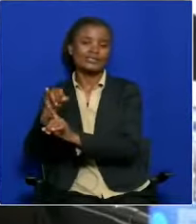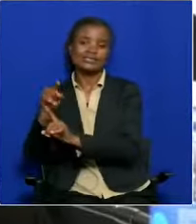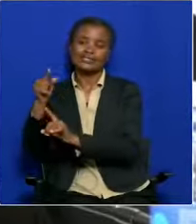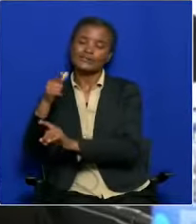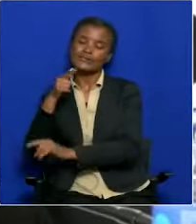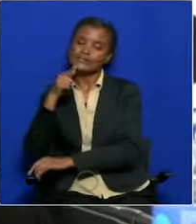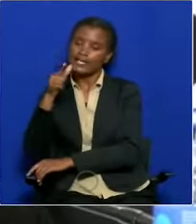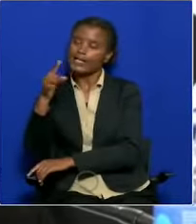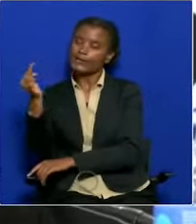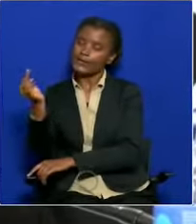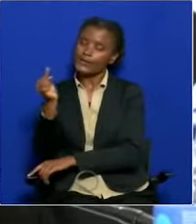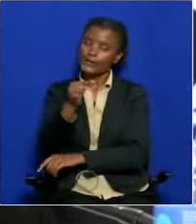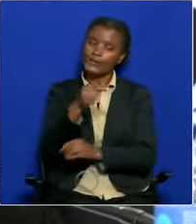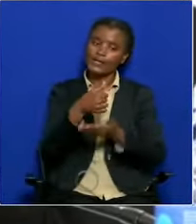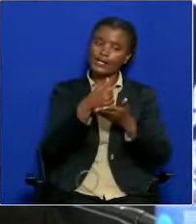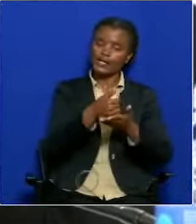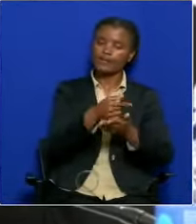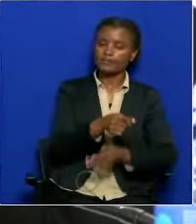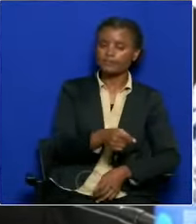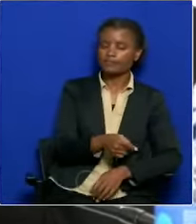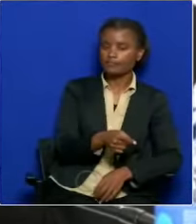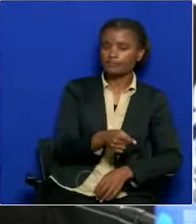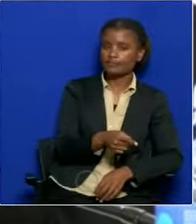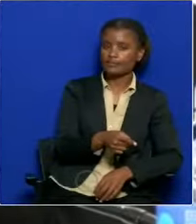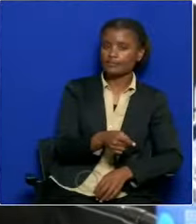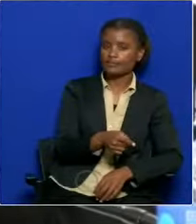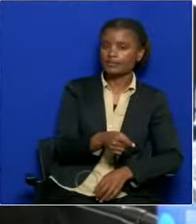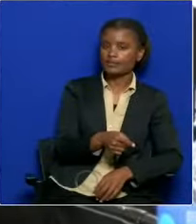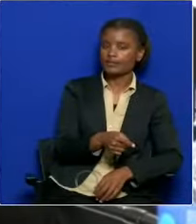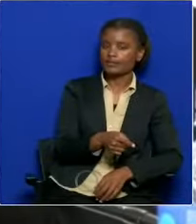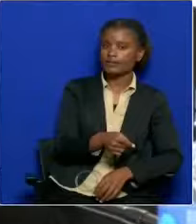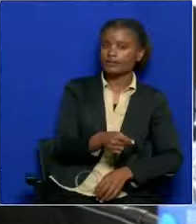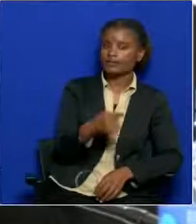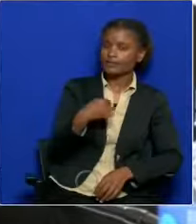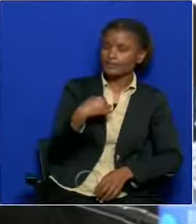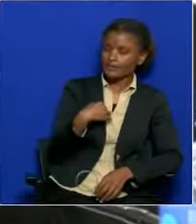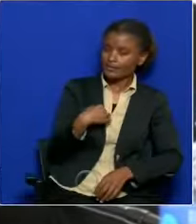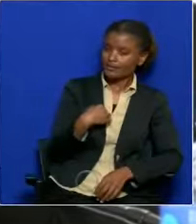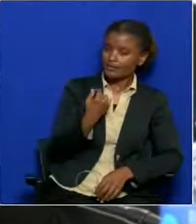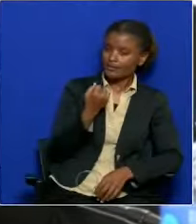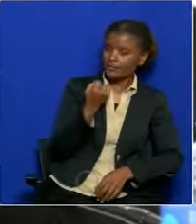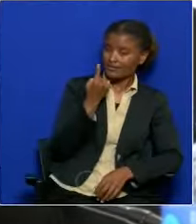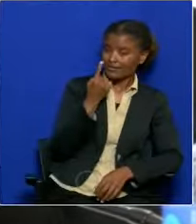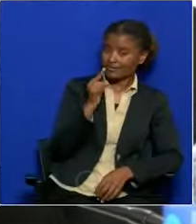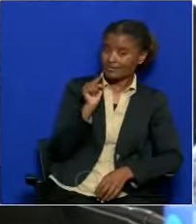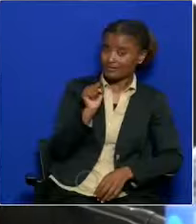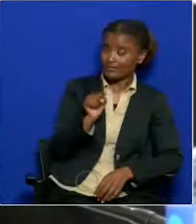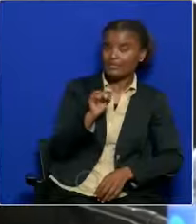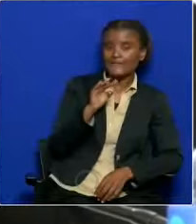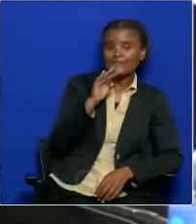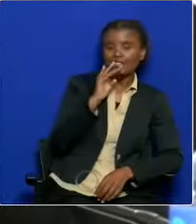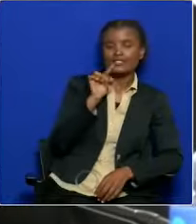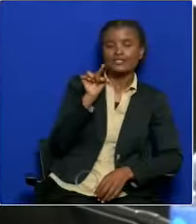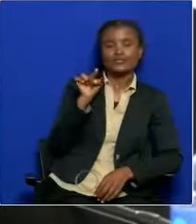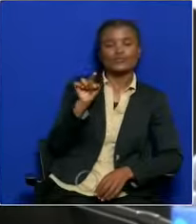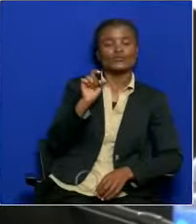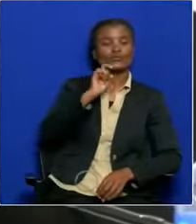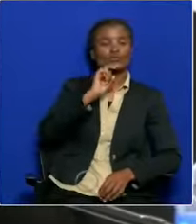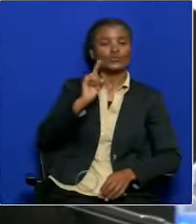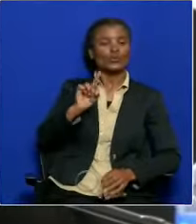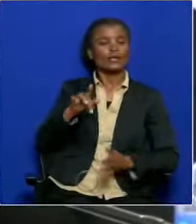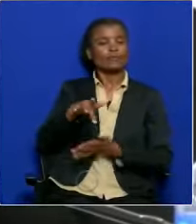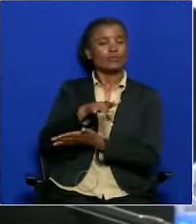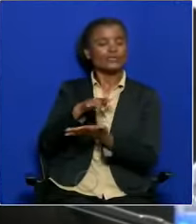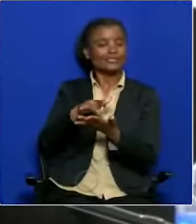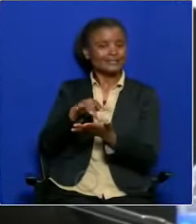makes sense to me if it is you using your position and your friendship with